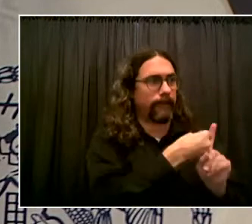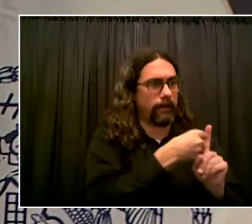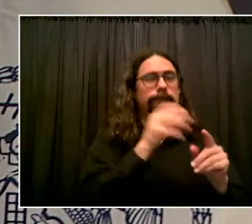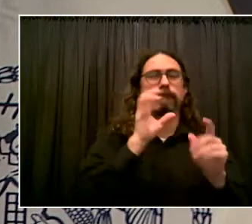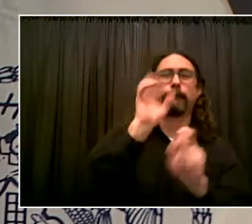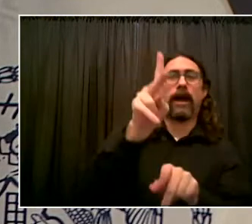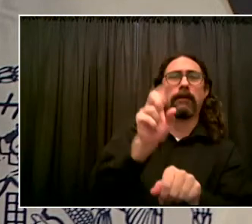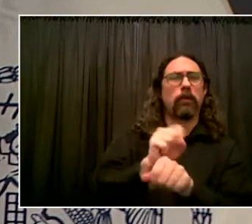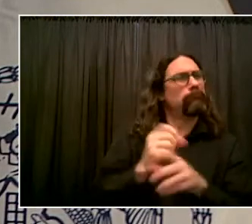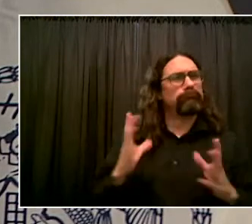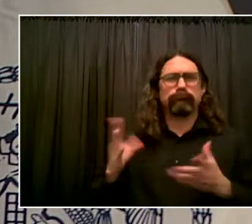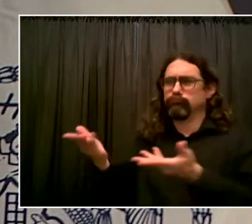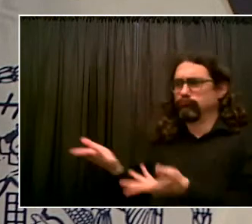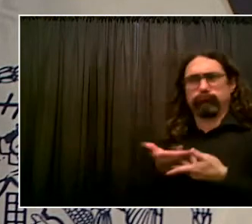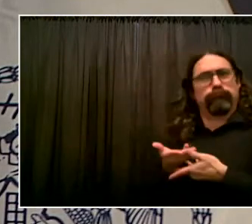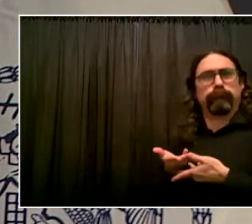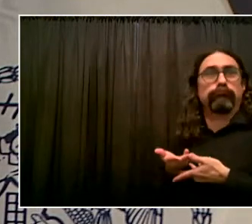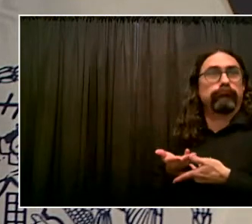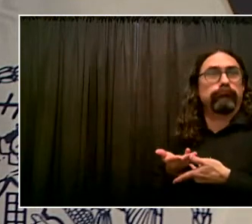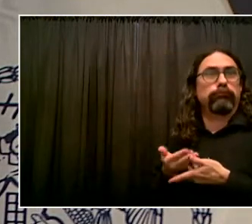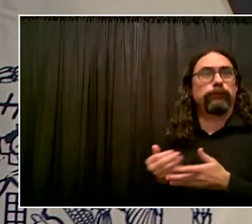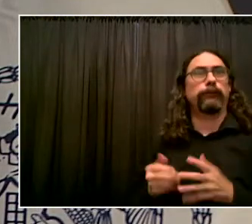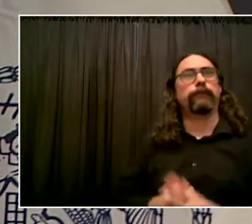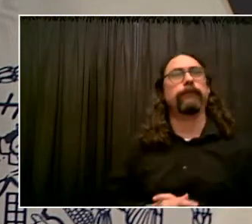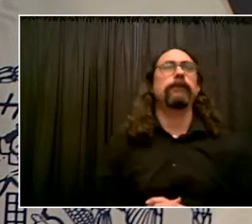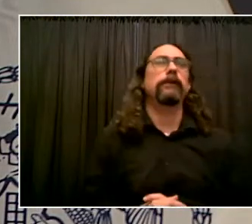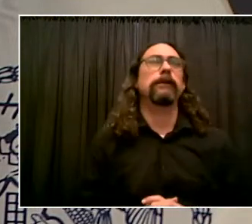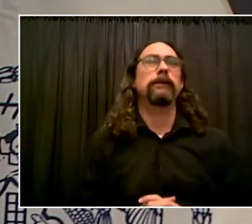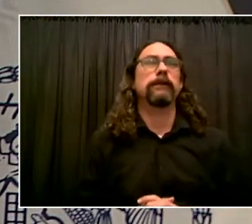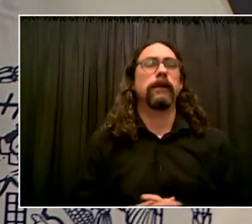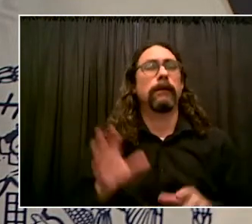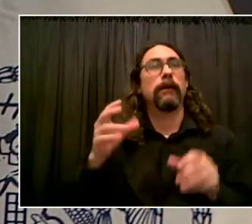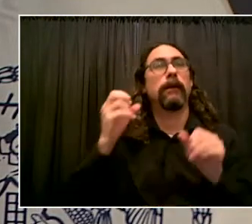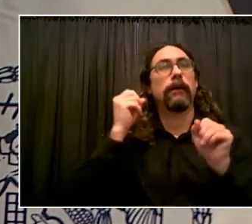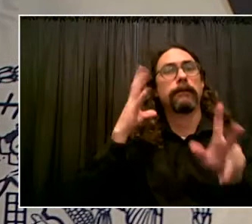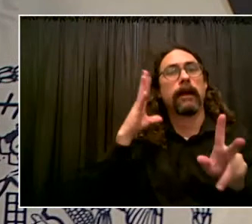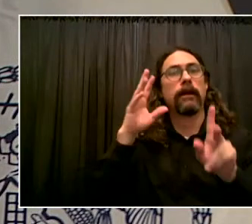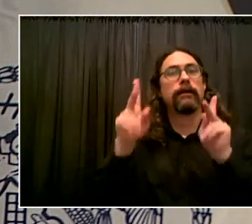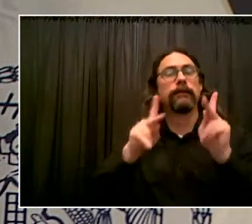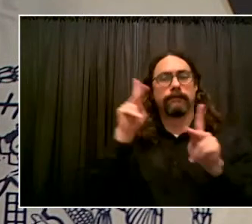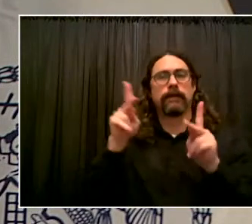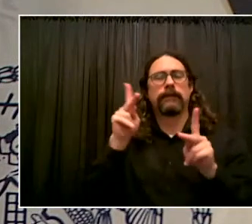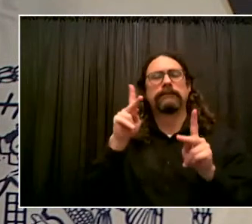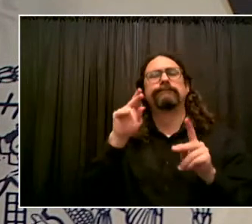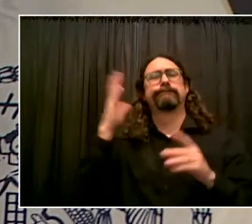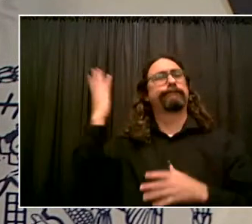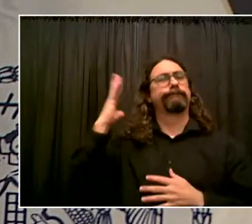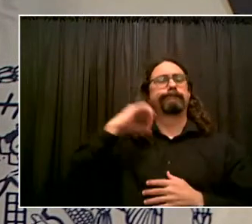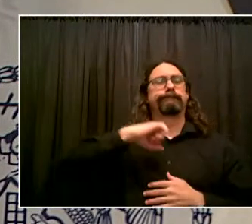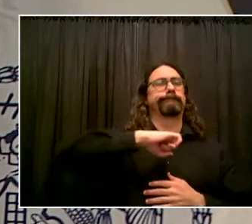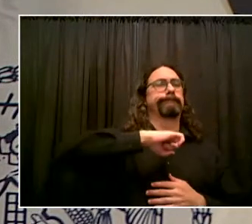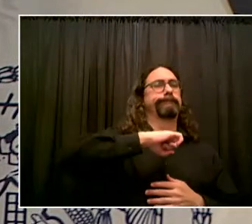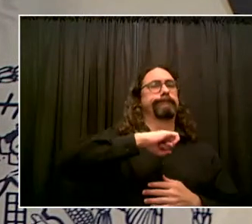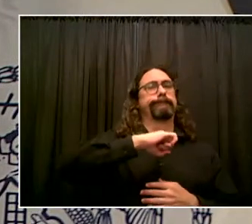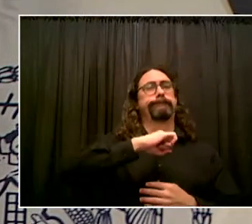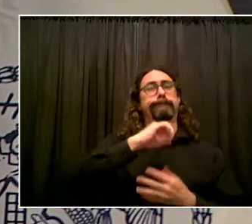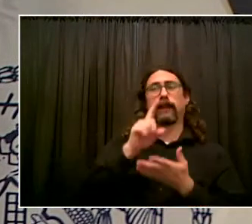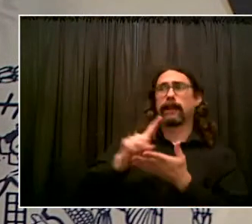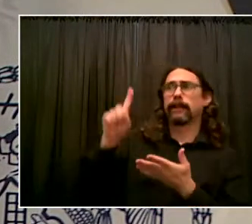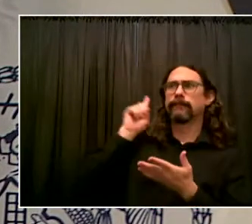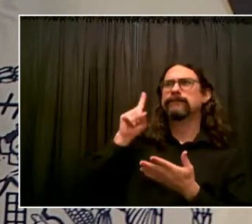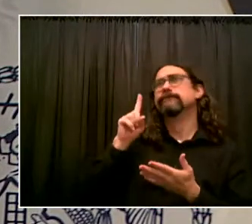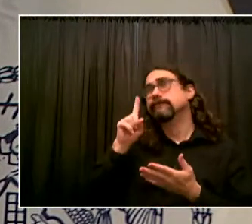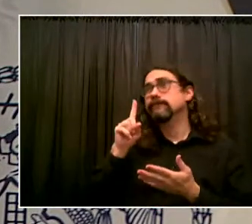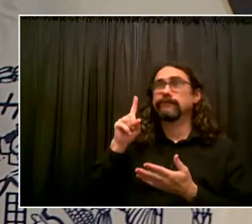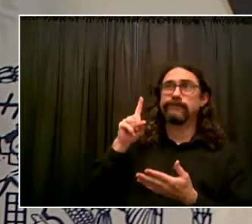point, and we'll get you the breakout by agency, Nolan, I don't have that in front of me. To your second point, Nolan, let's be clear.